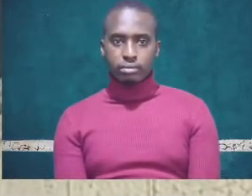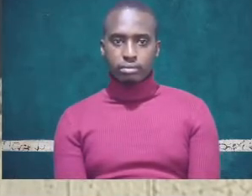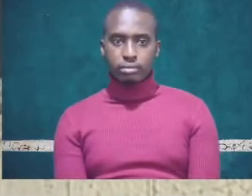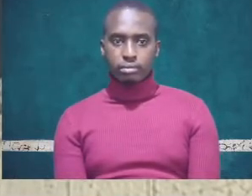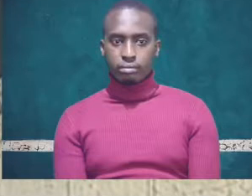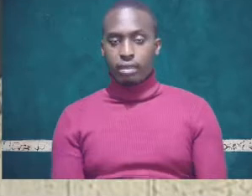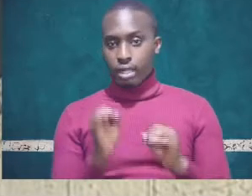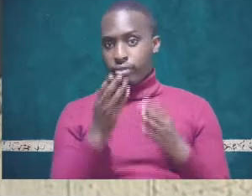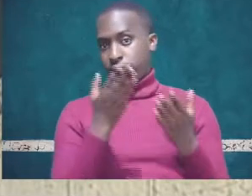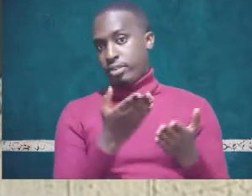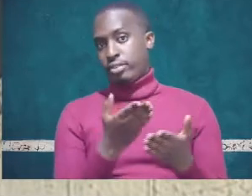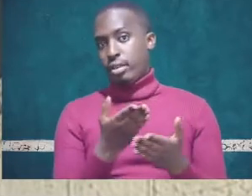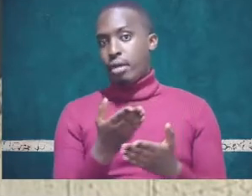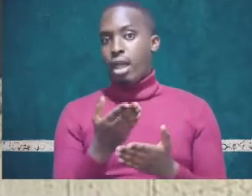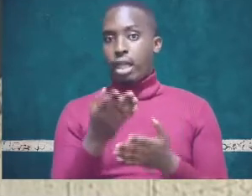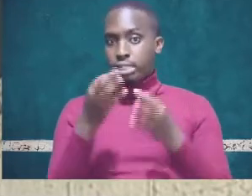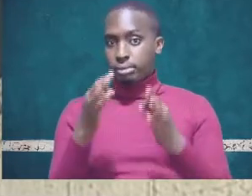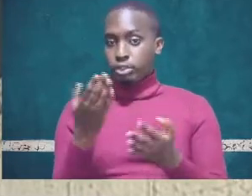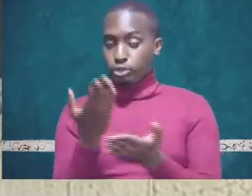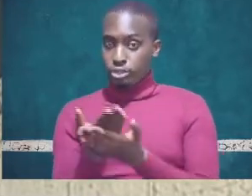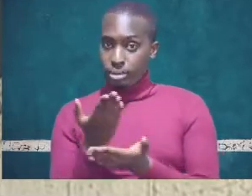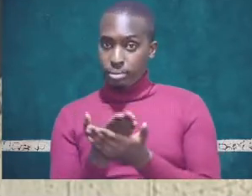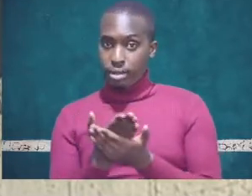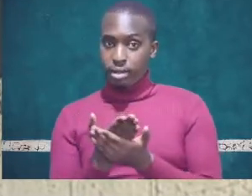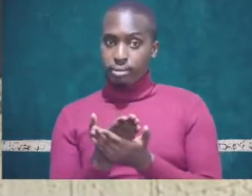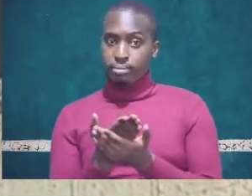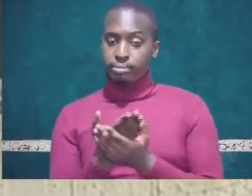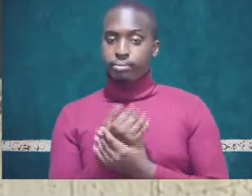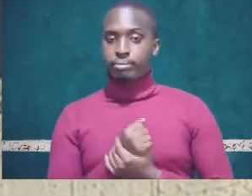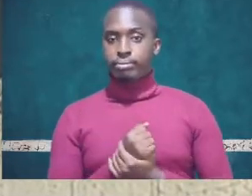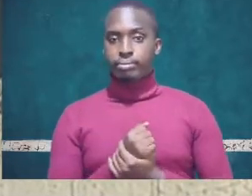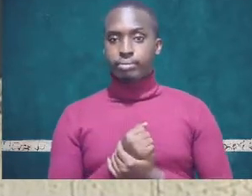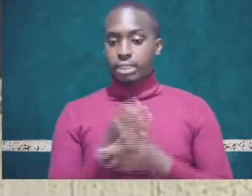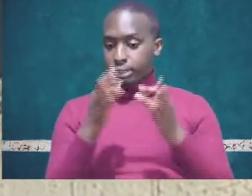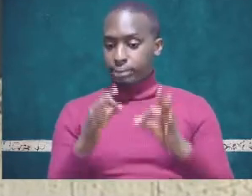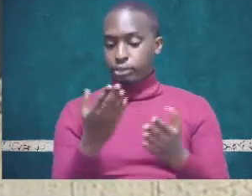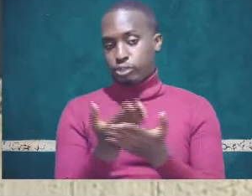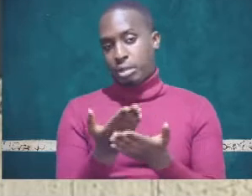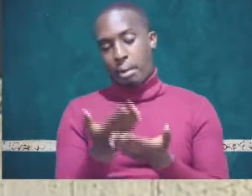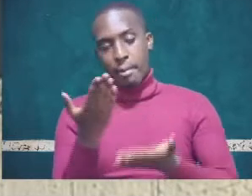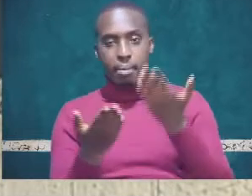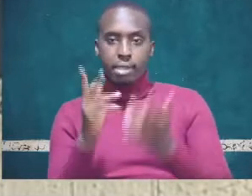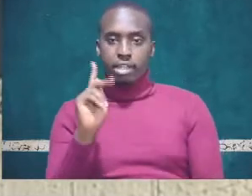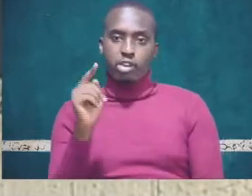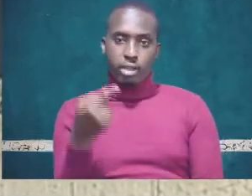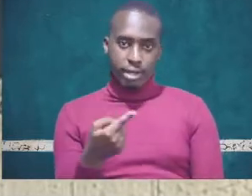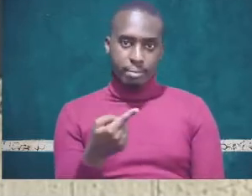our quantity demanded on this axis, our quantity demanded maybe in